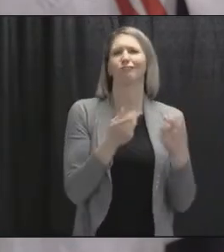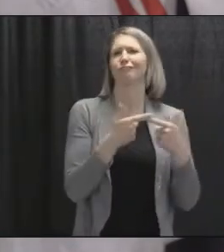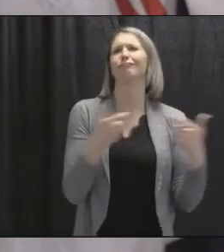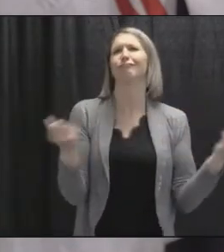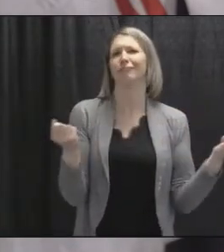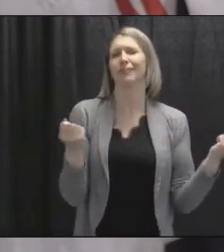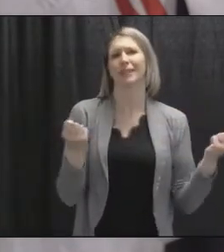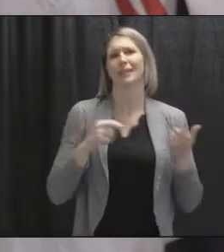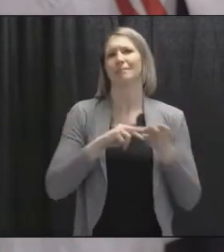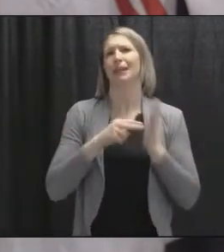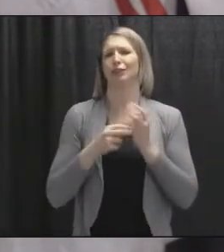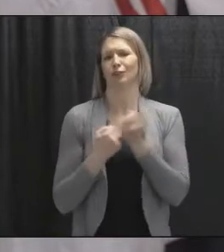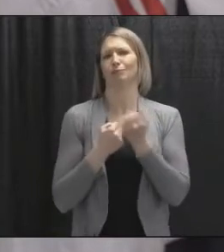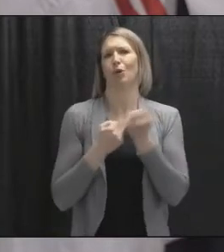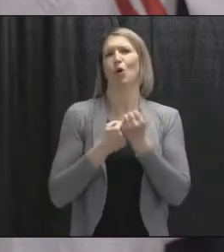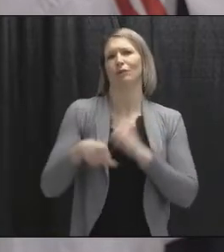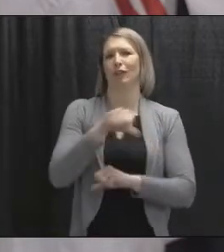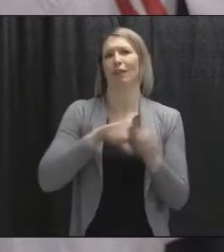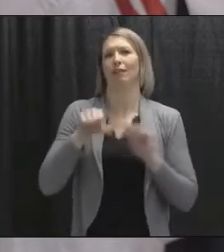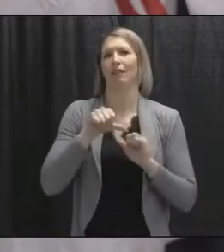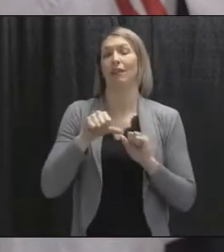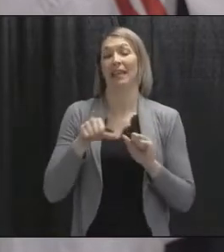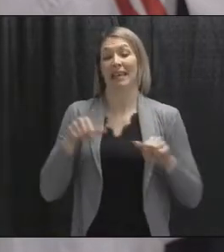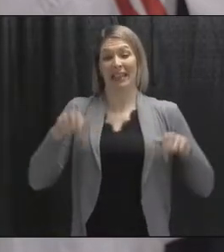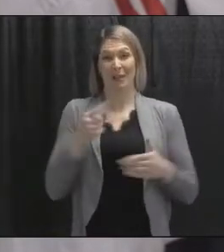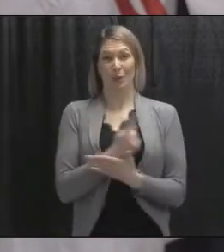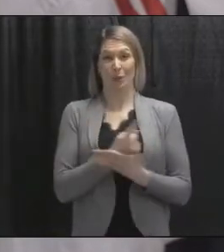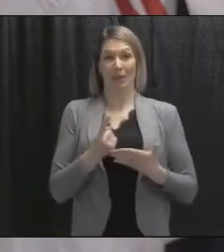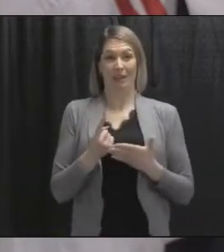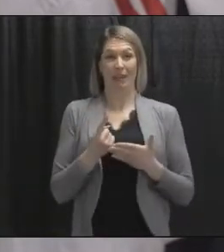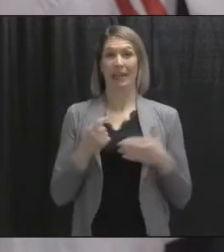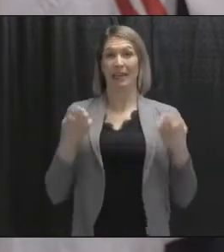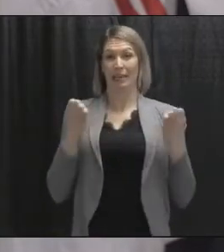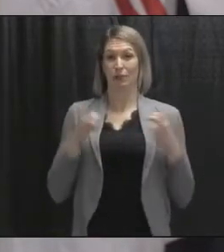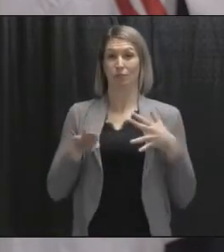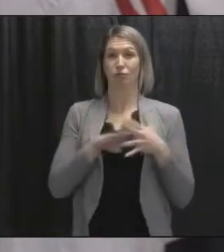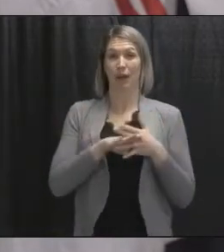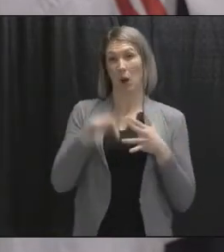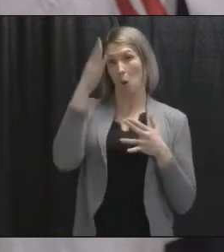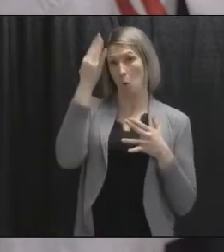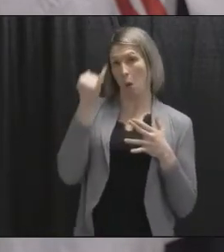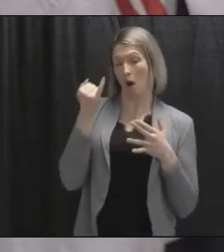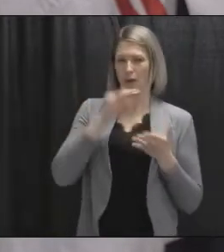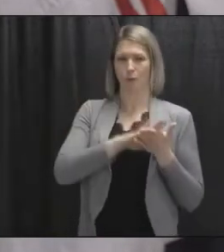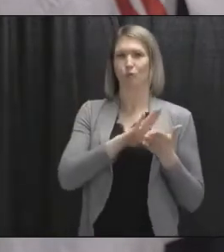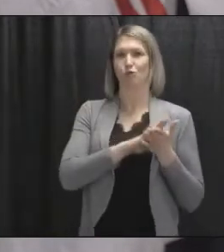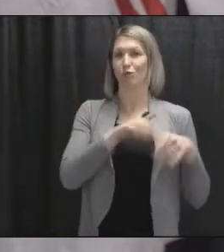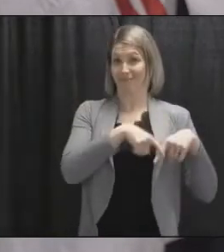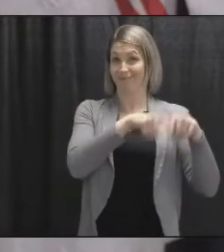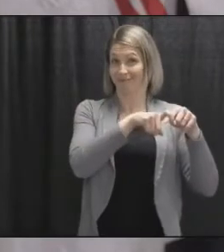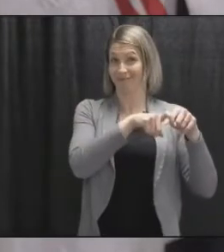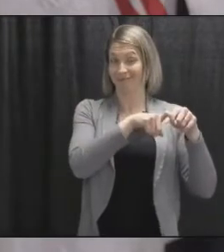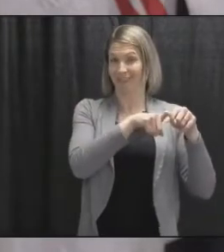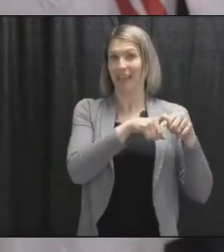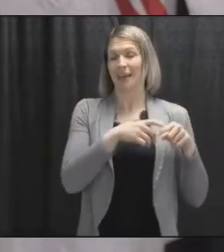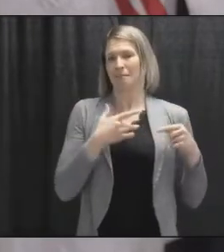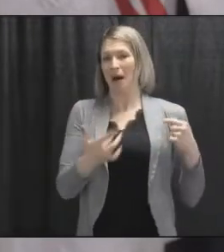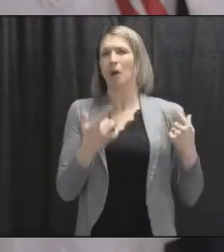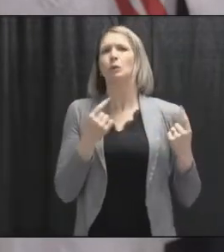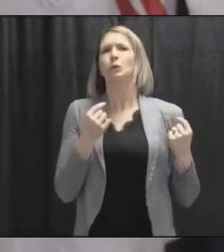While this week would have been Easter break in Newfoundland and Labrador, and a time for many families to take vacation or children to participate in sporting